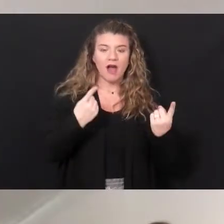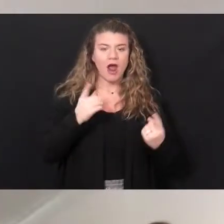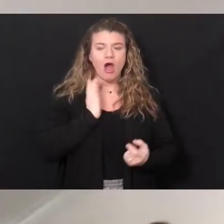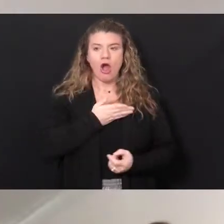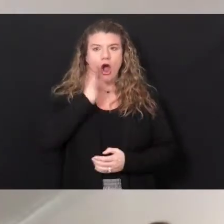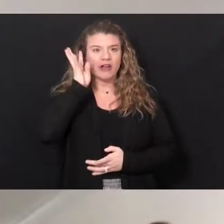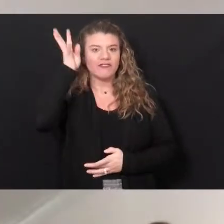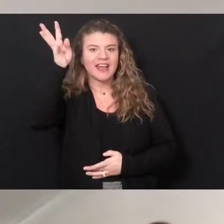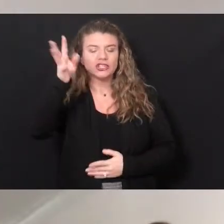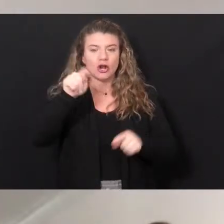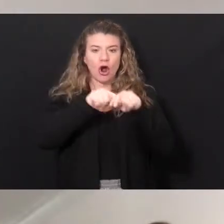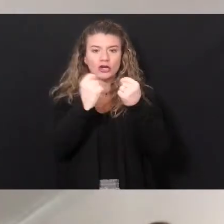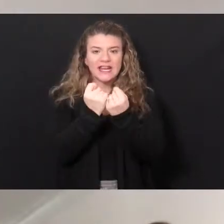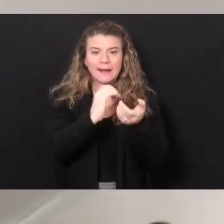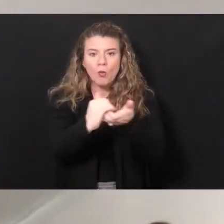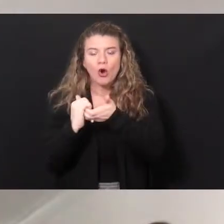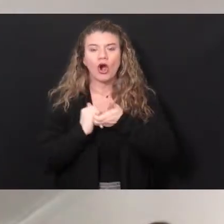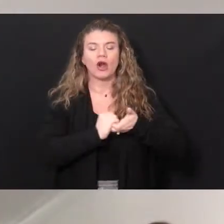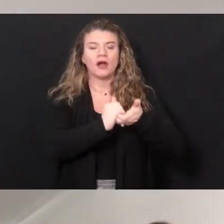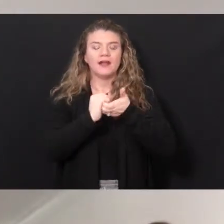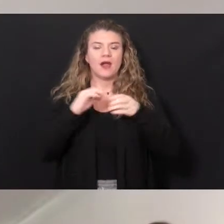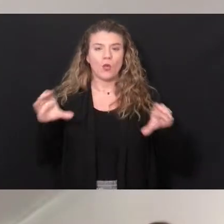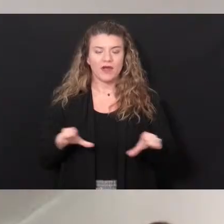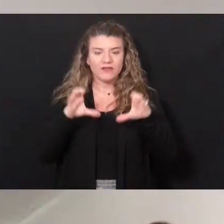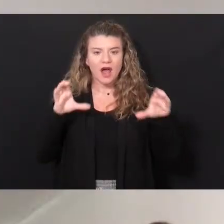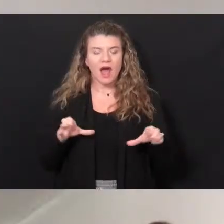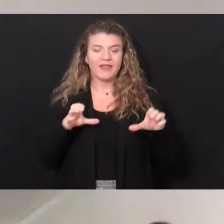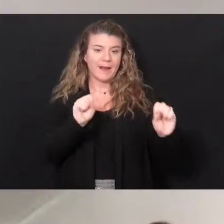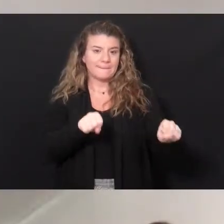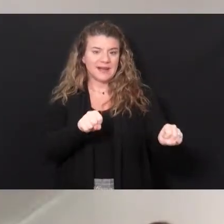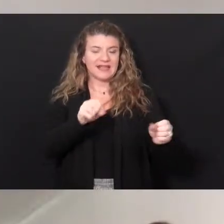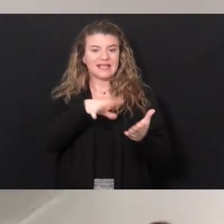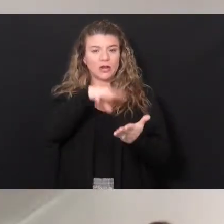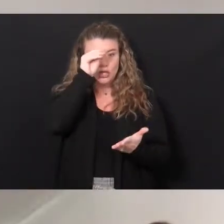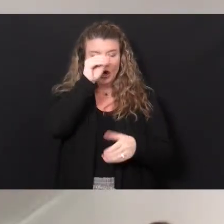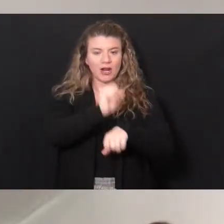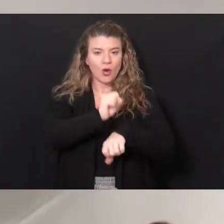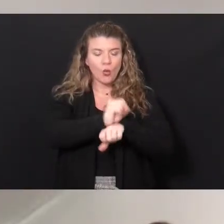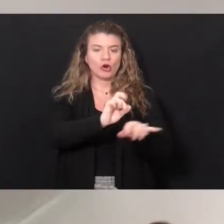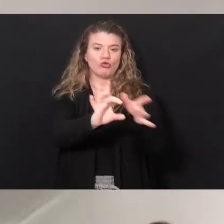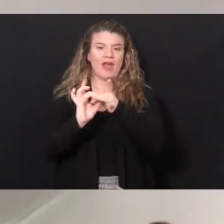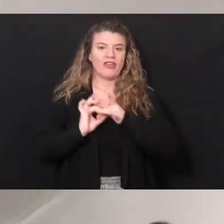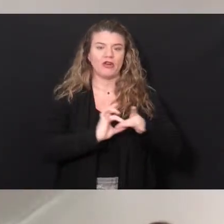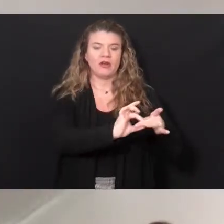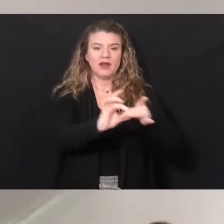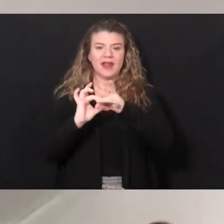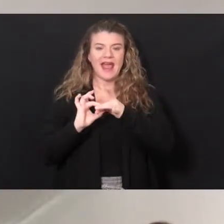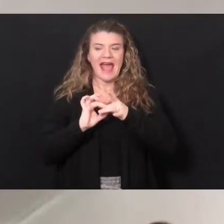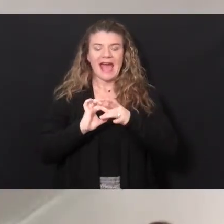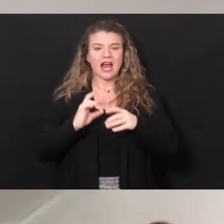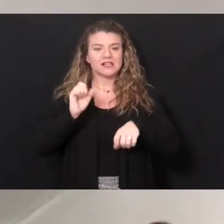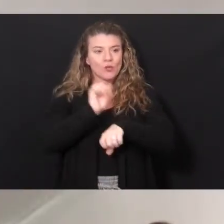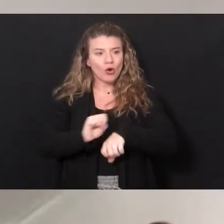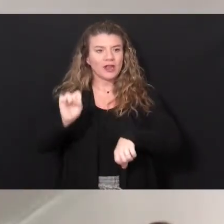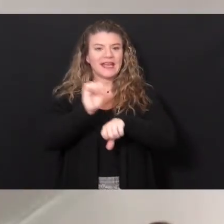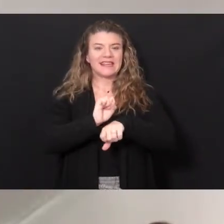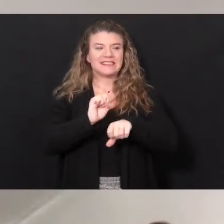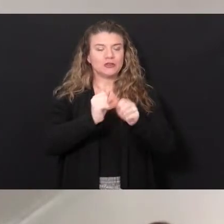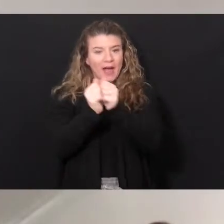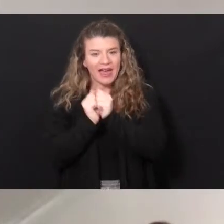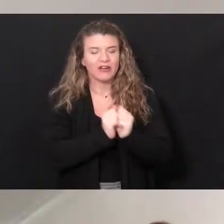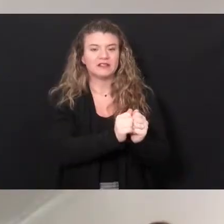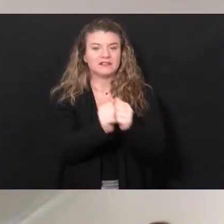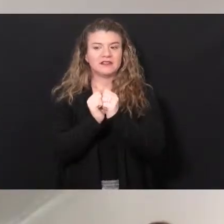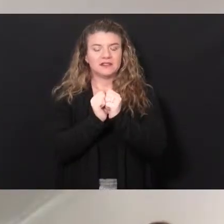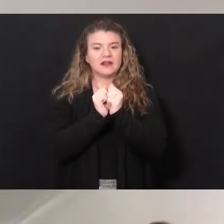the team work that we've done, the ability to learn and work together and pull the rope in the same direction, along with